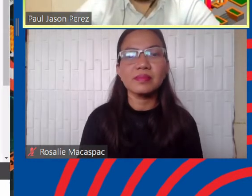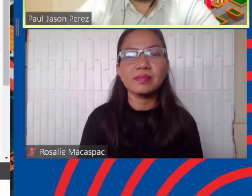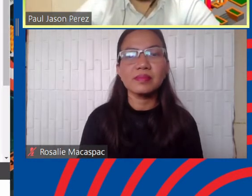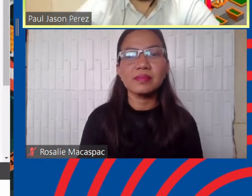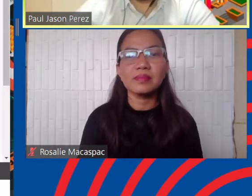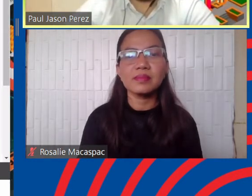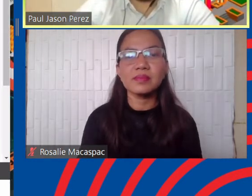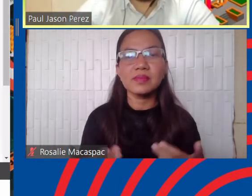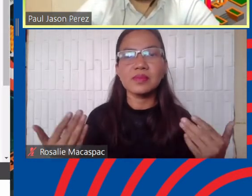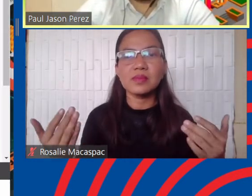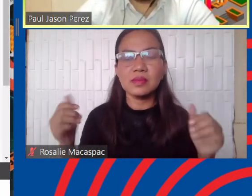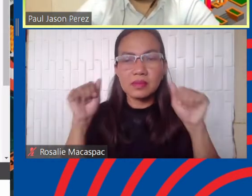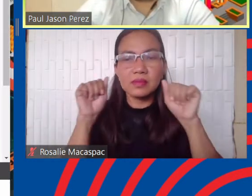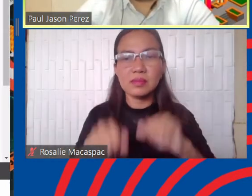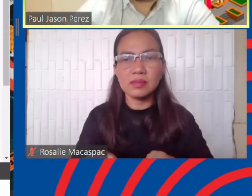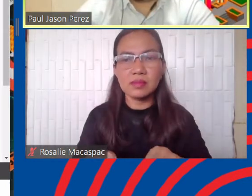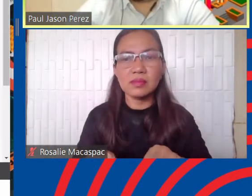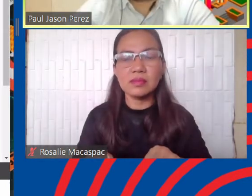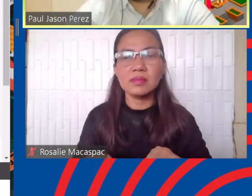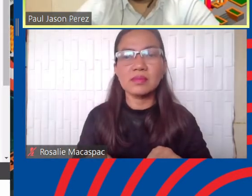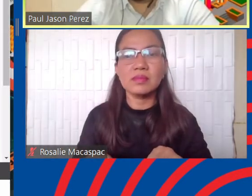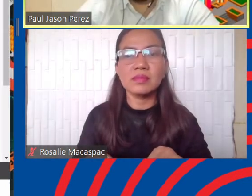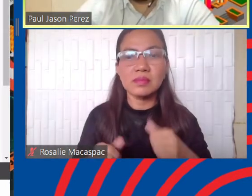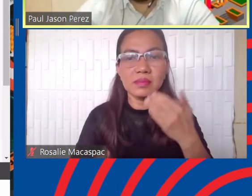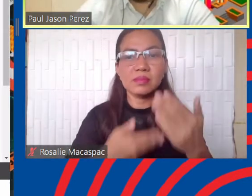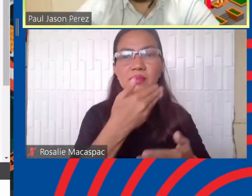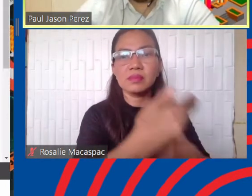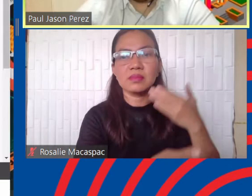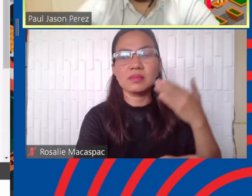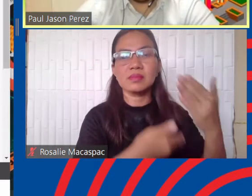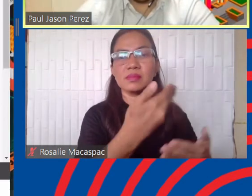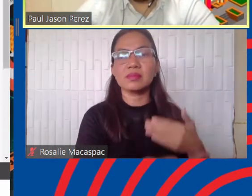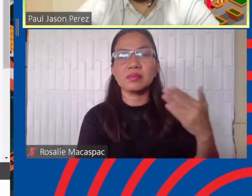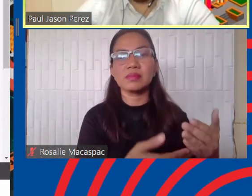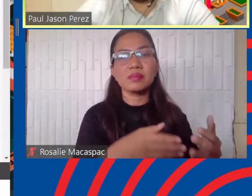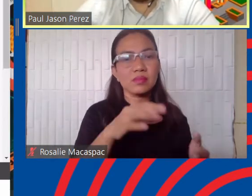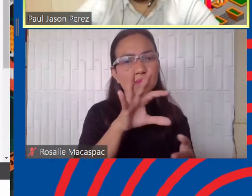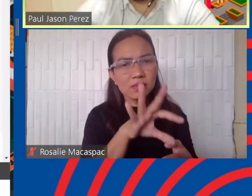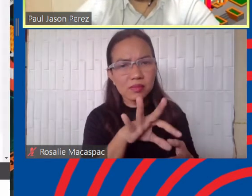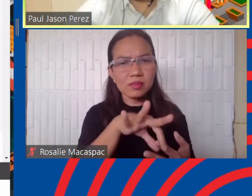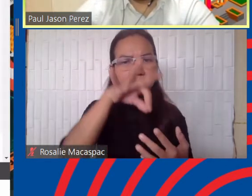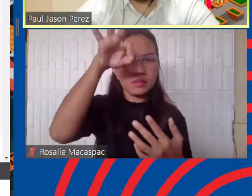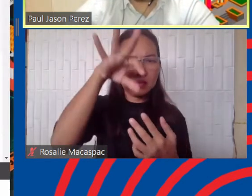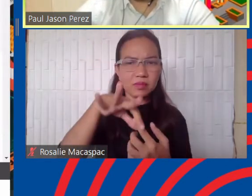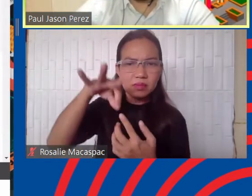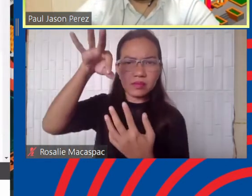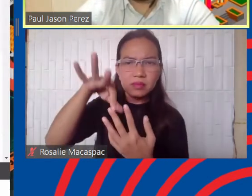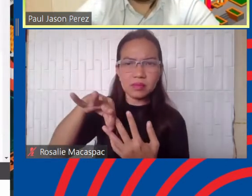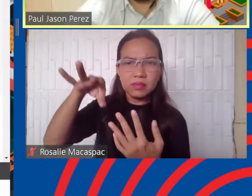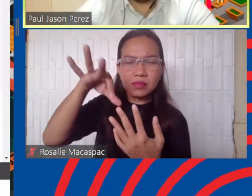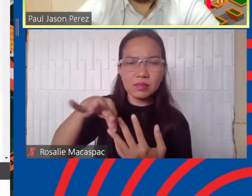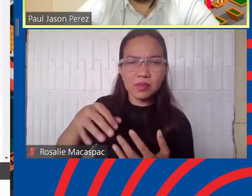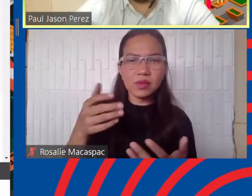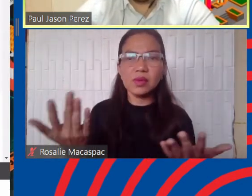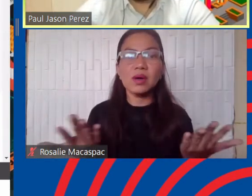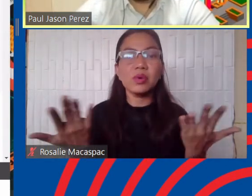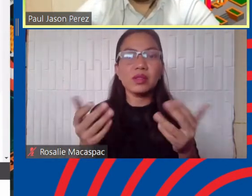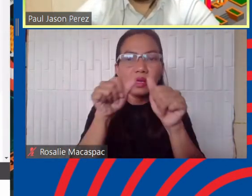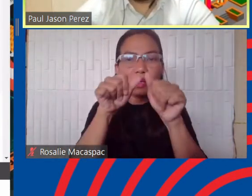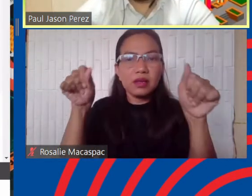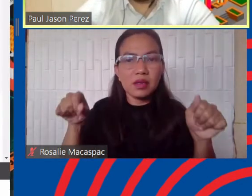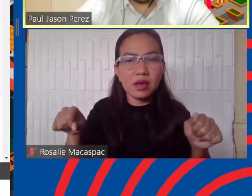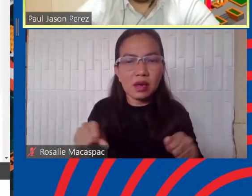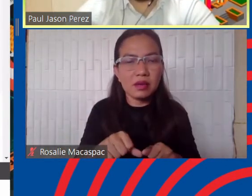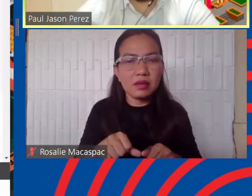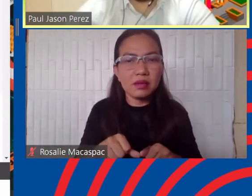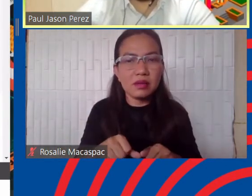and so you can further specify what field, or if you go